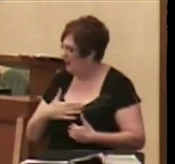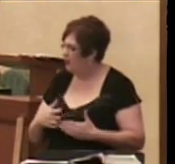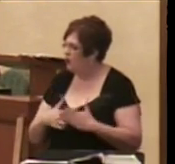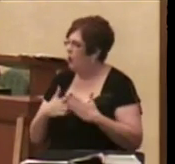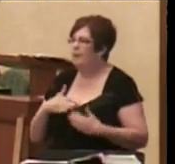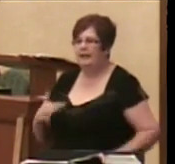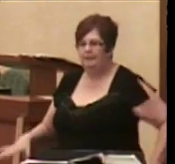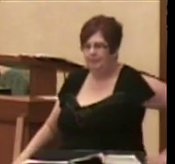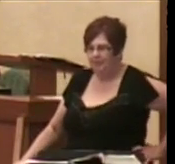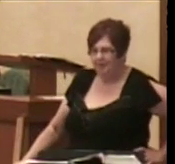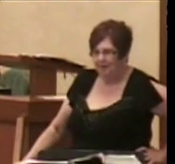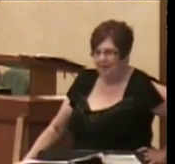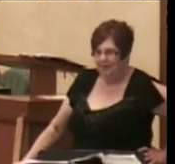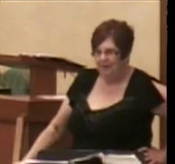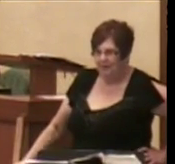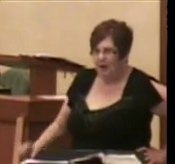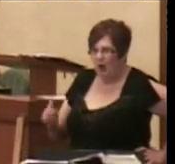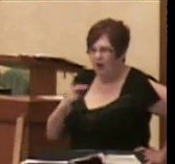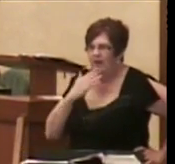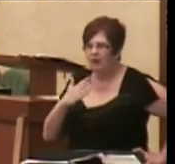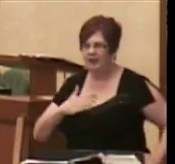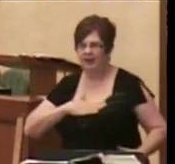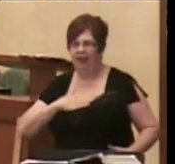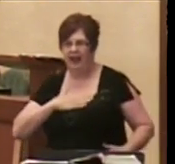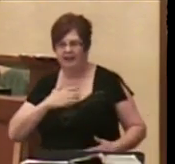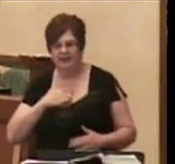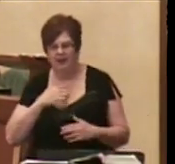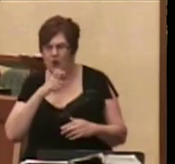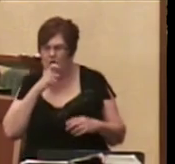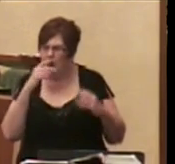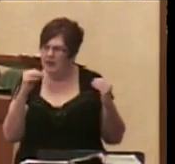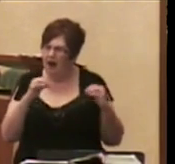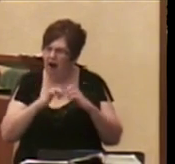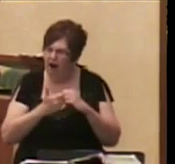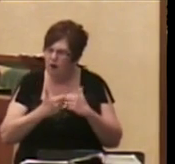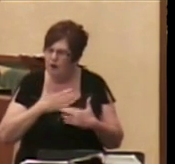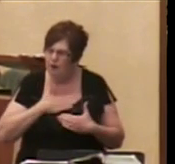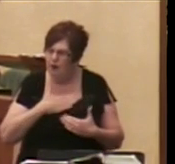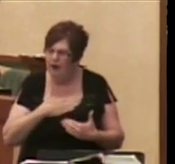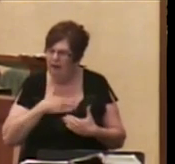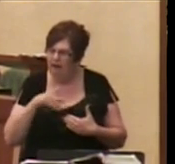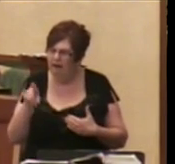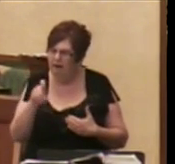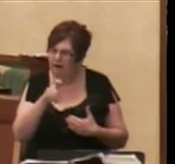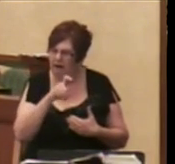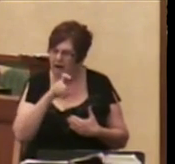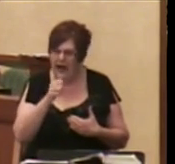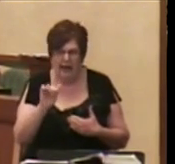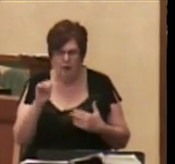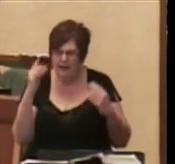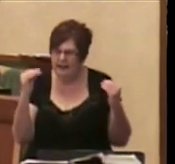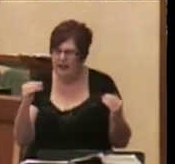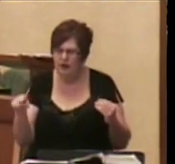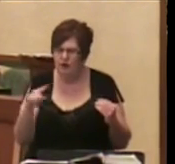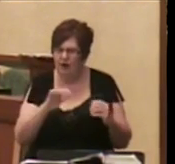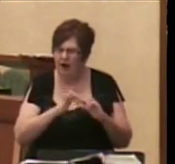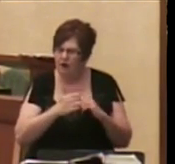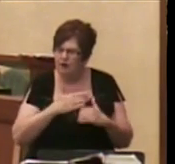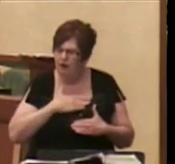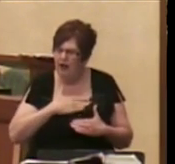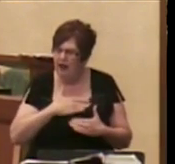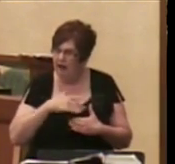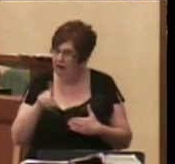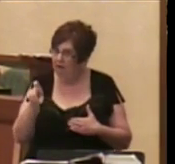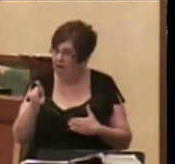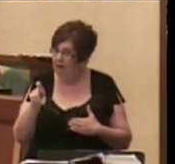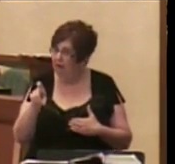me. Okay, good. I'm glad. Who taught you how to breathe? Anybody teach you how to breathe? Did